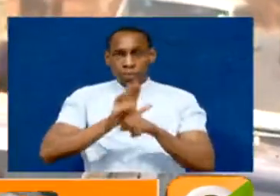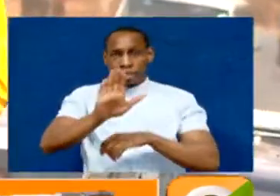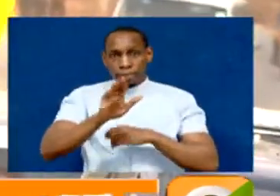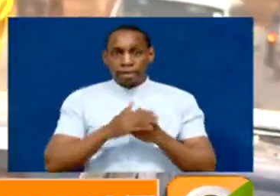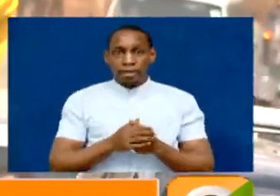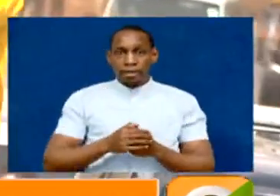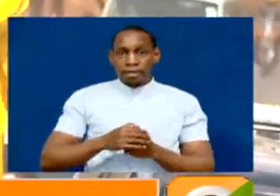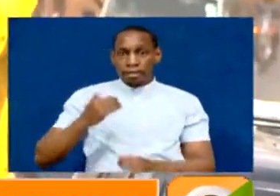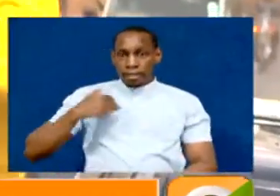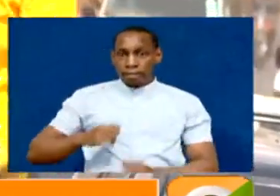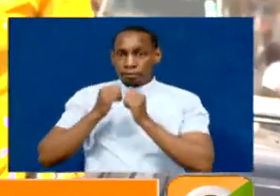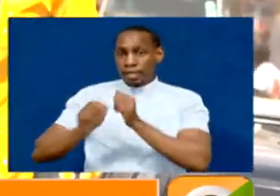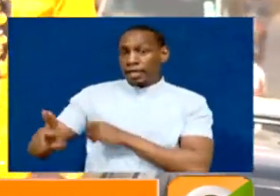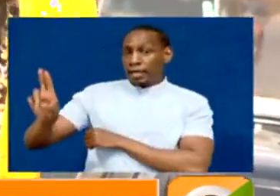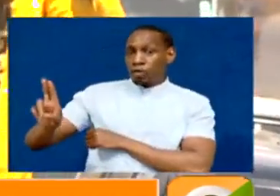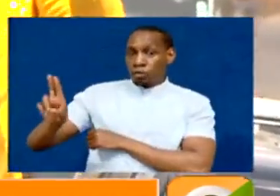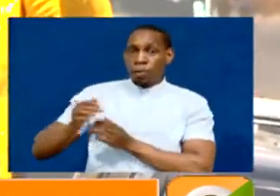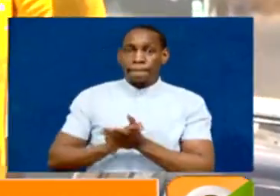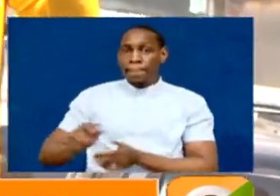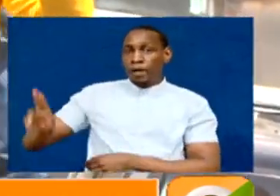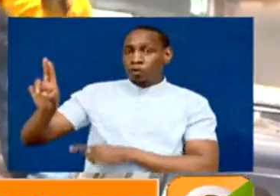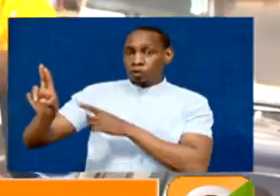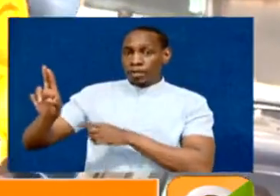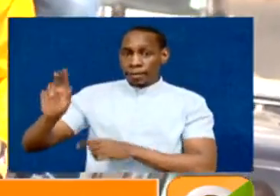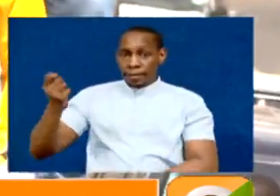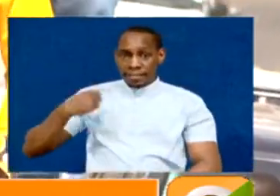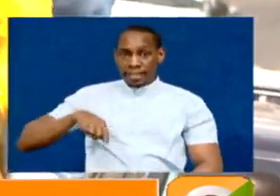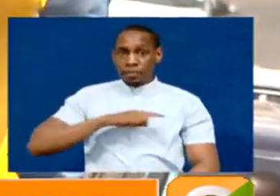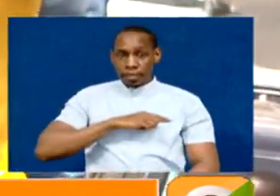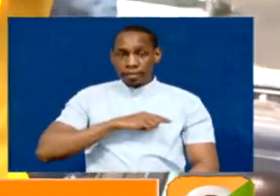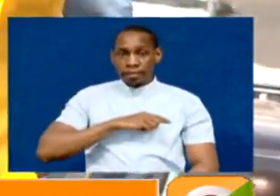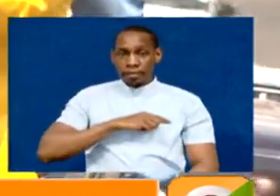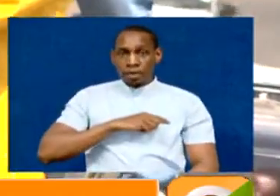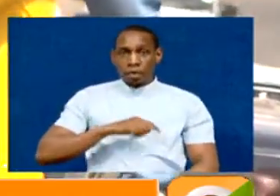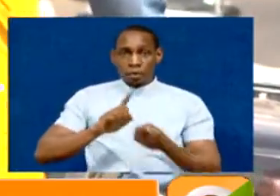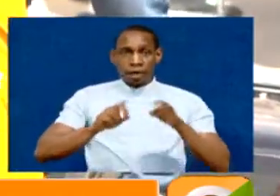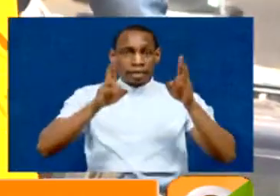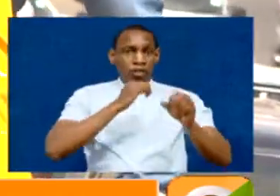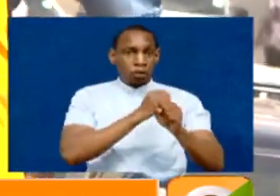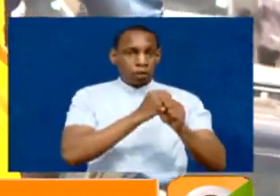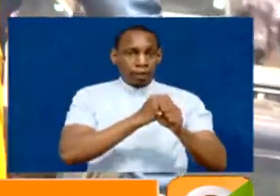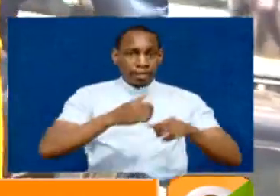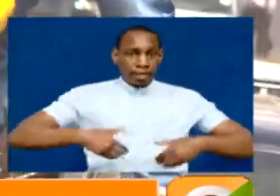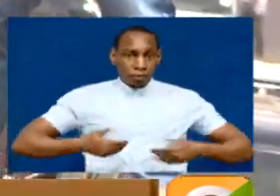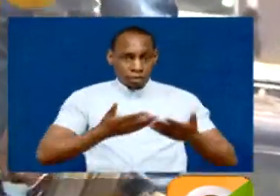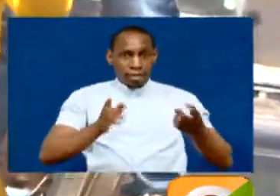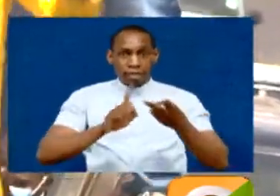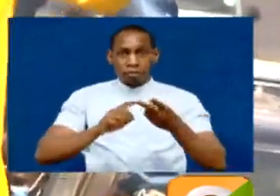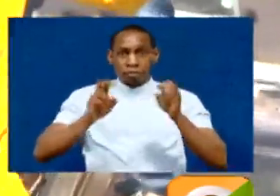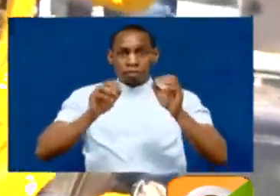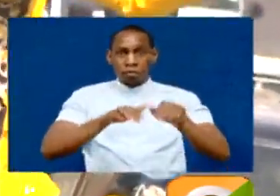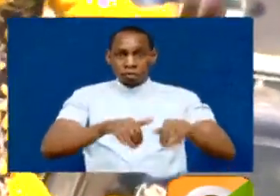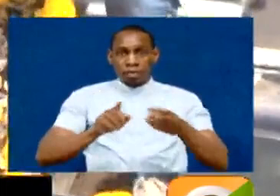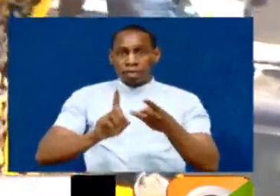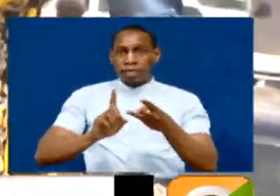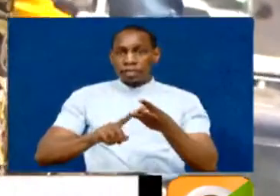tuliwaahidi mimi na Uhuru Kenyatta ambaye ni rais wetu ya mambo ya ajira ya hawa vijana, mambo ya kilimo